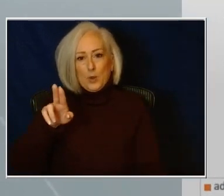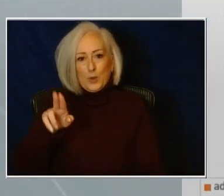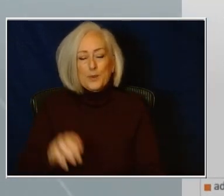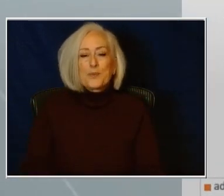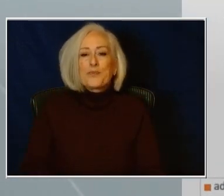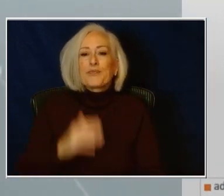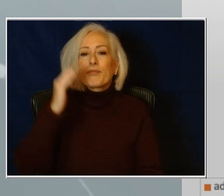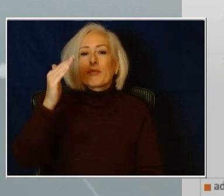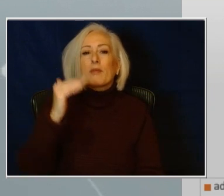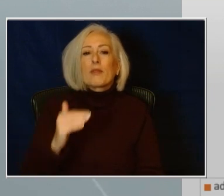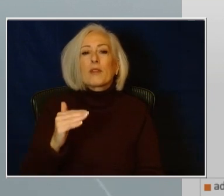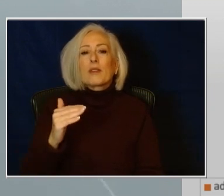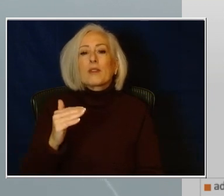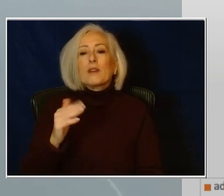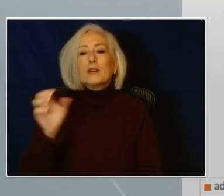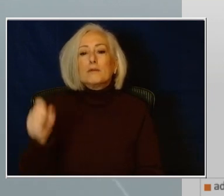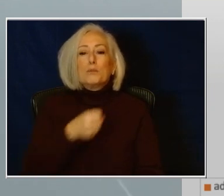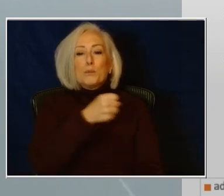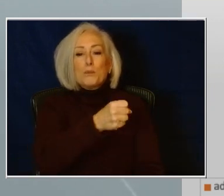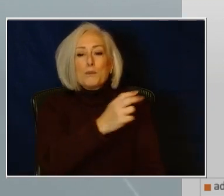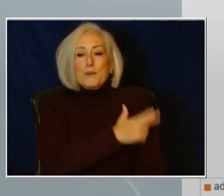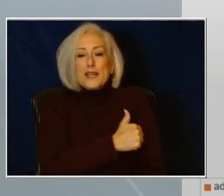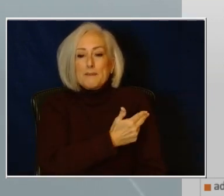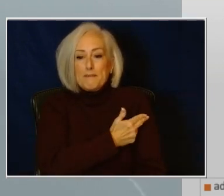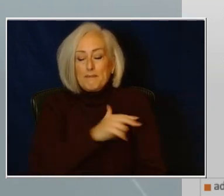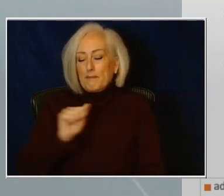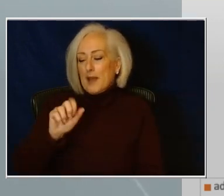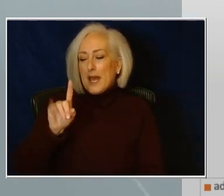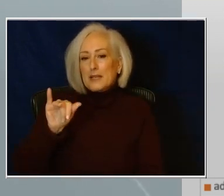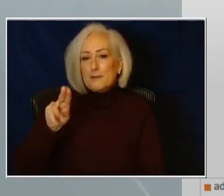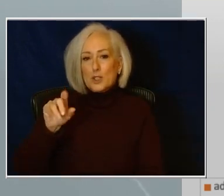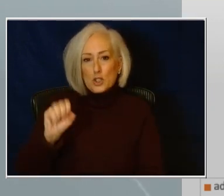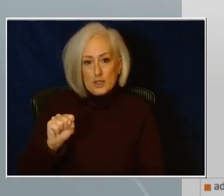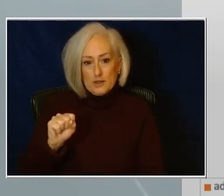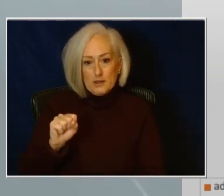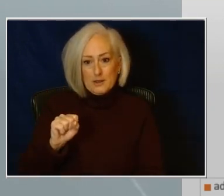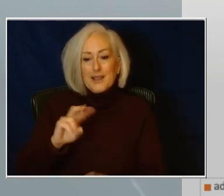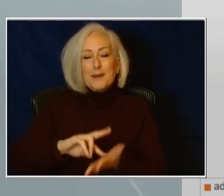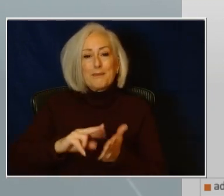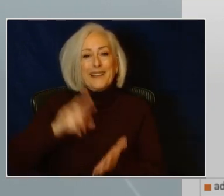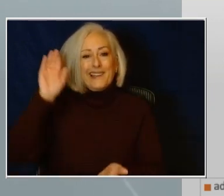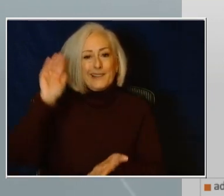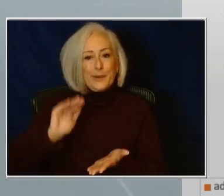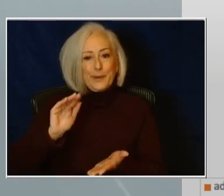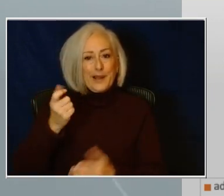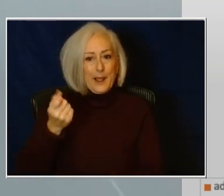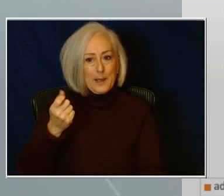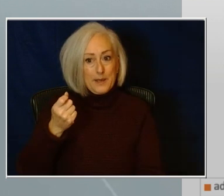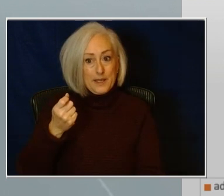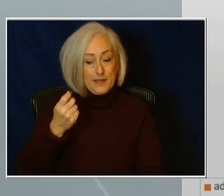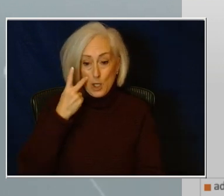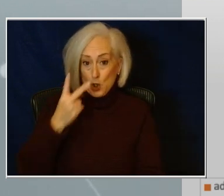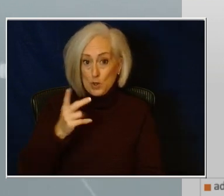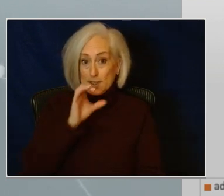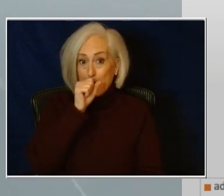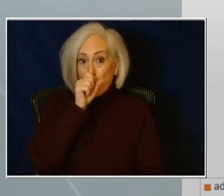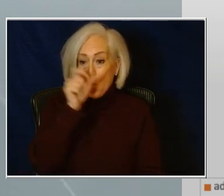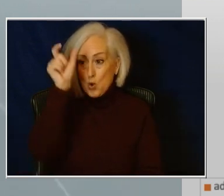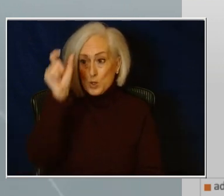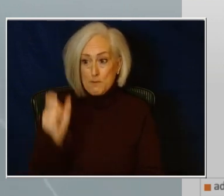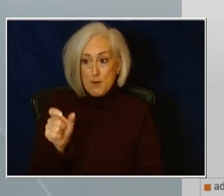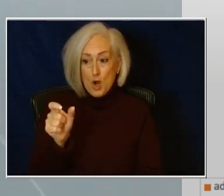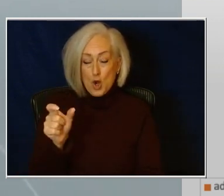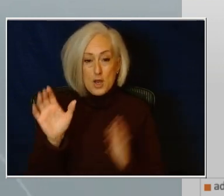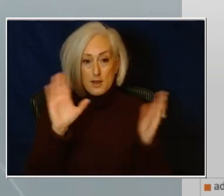this is even more important. We have a slight decrease in the overall admissions, but as you can see in that orange bar, as opposed to the blue,